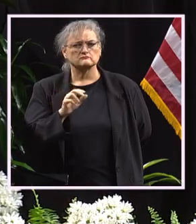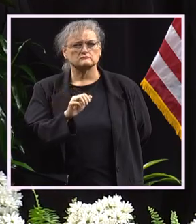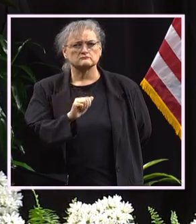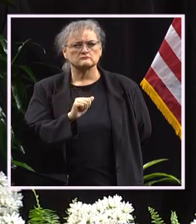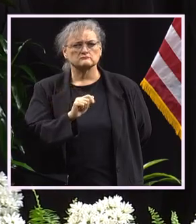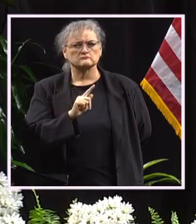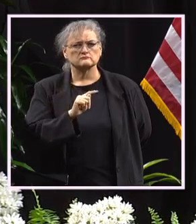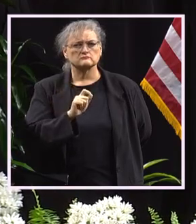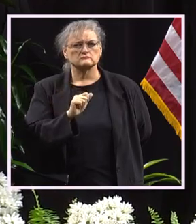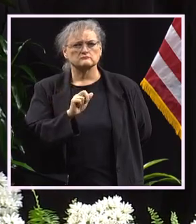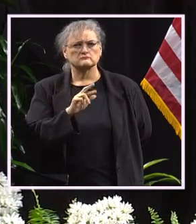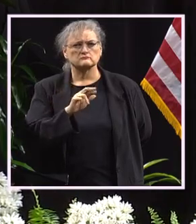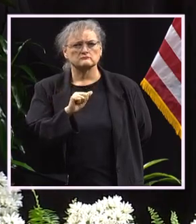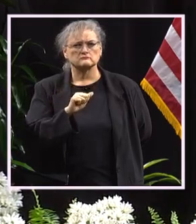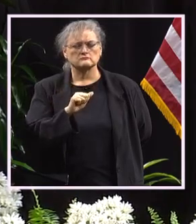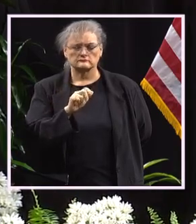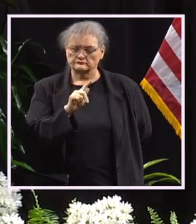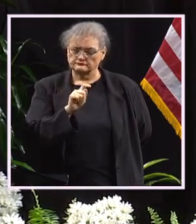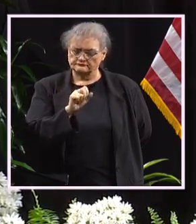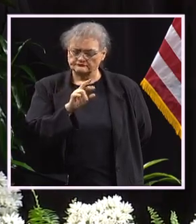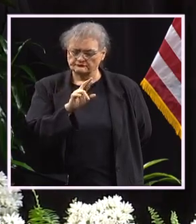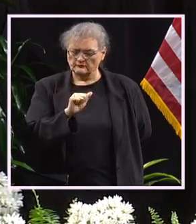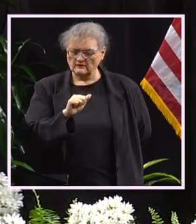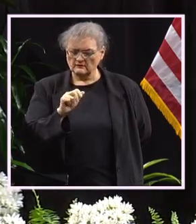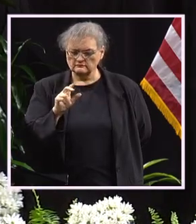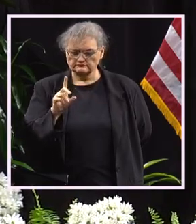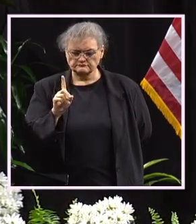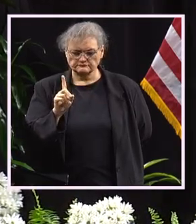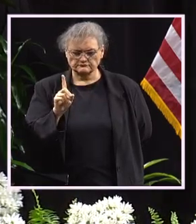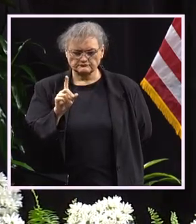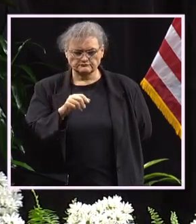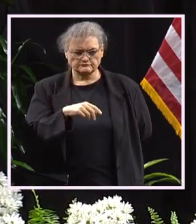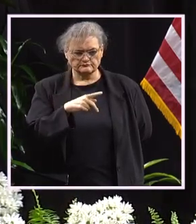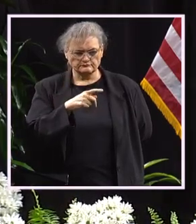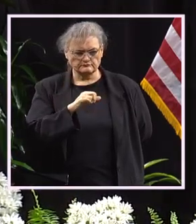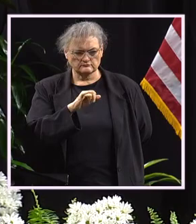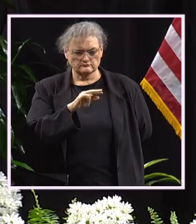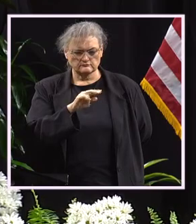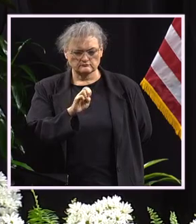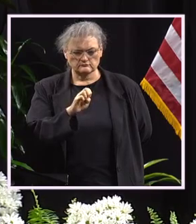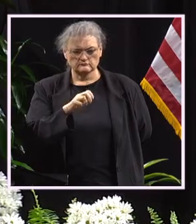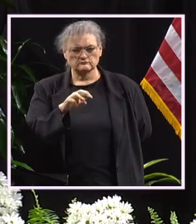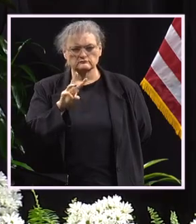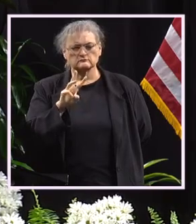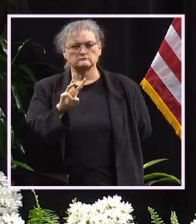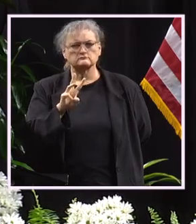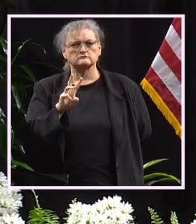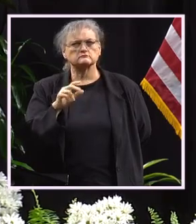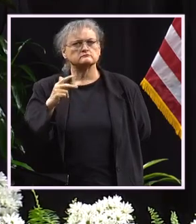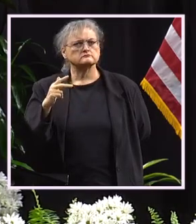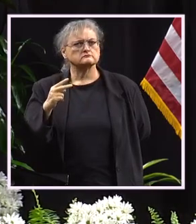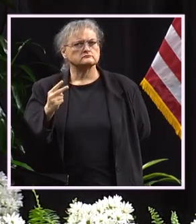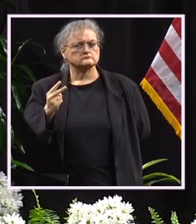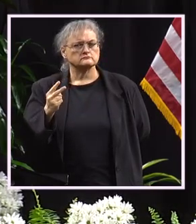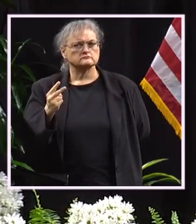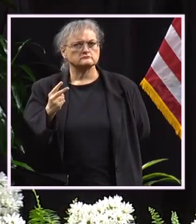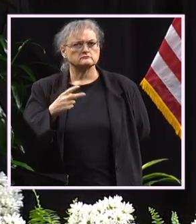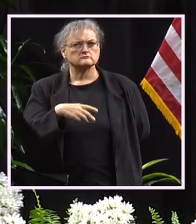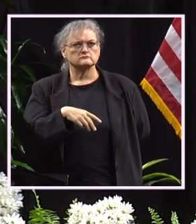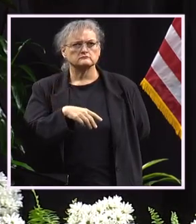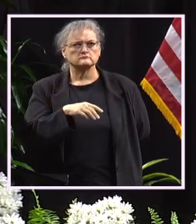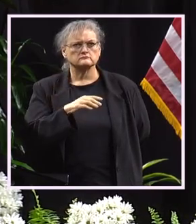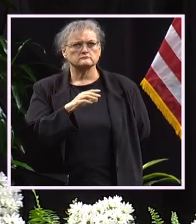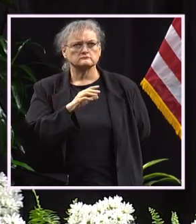Sarah Emilia Davis, cum laude, James W. Wallace II, magna cum laude, Colin